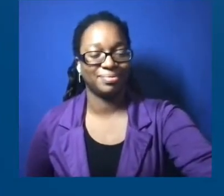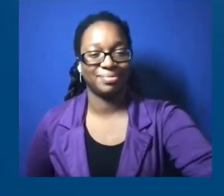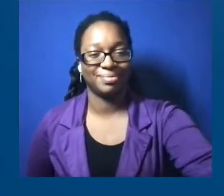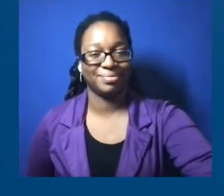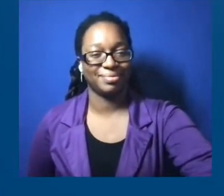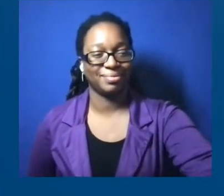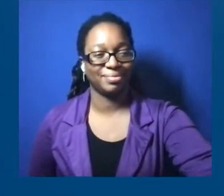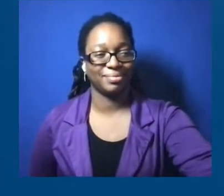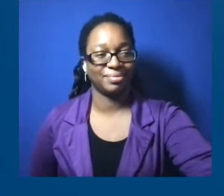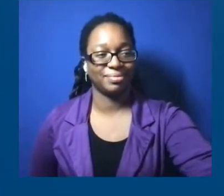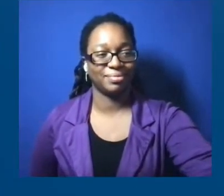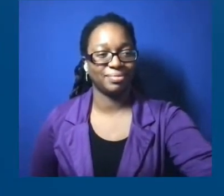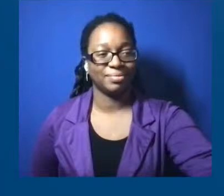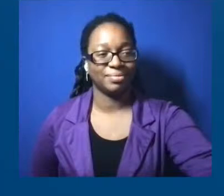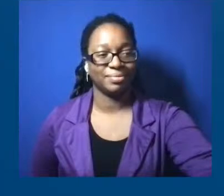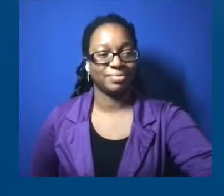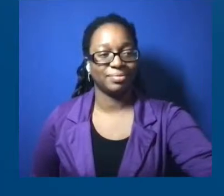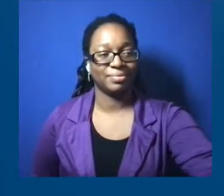Thank you.